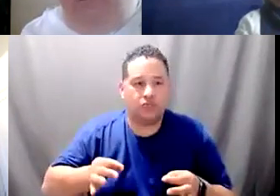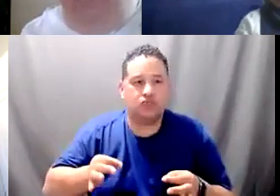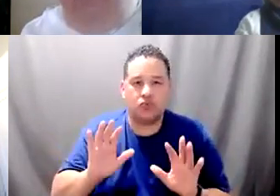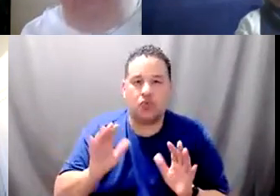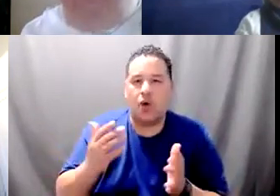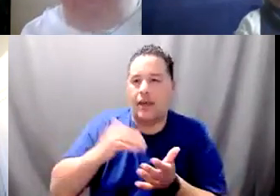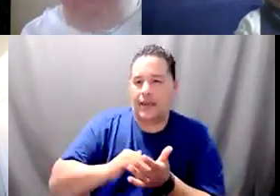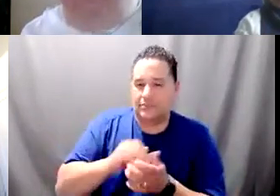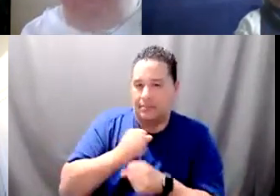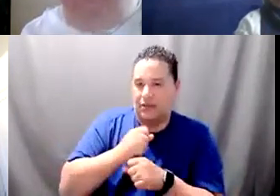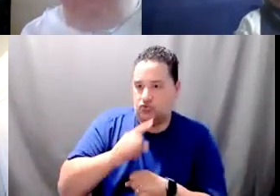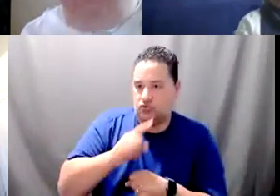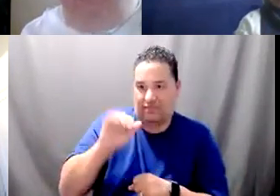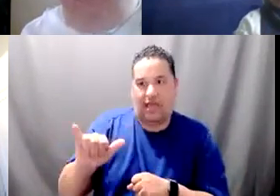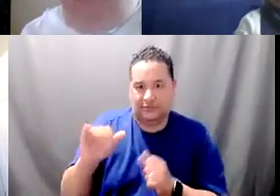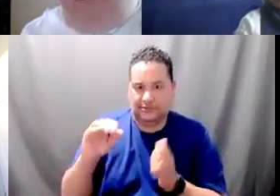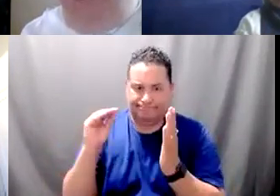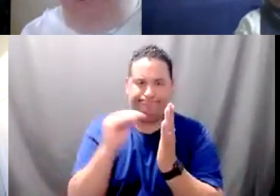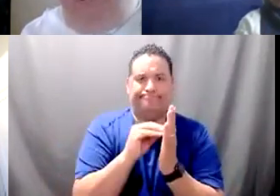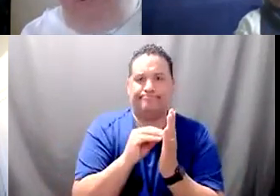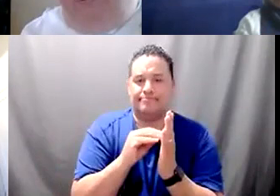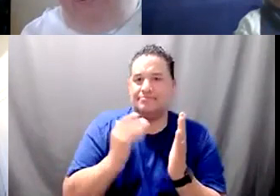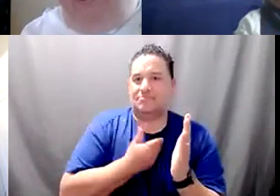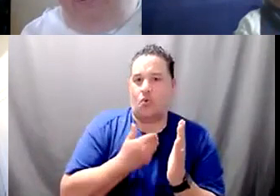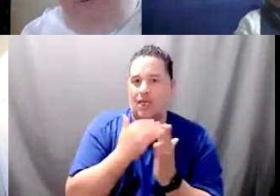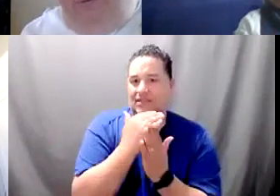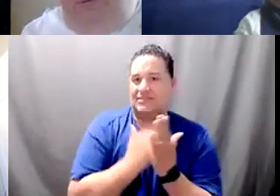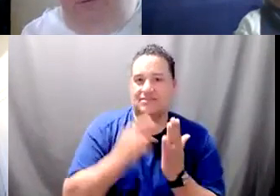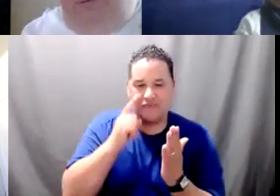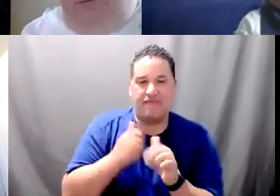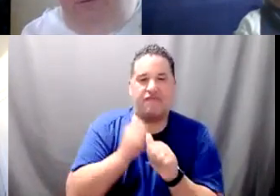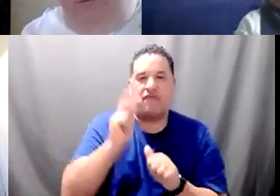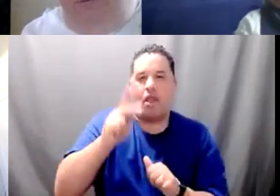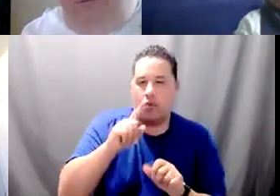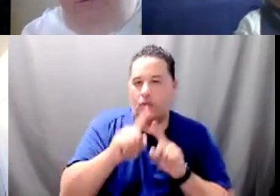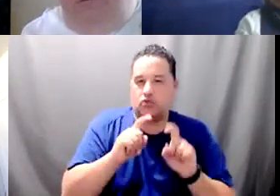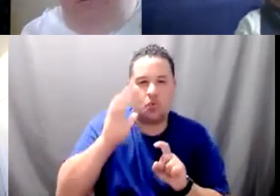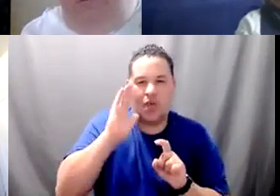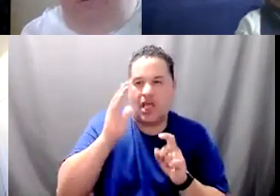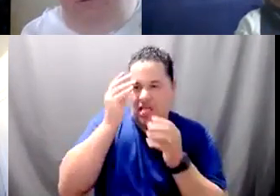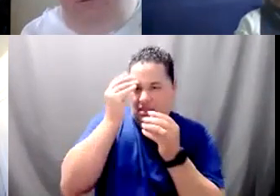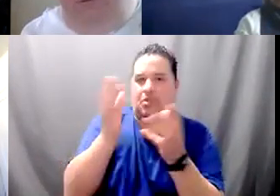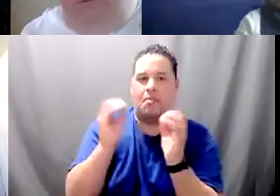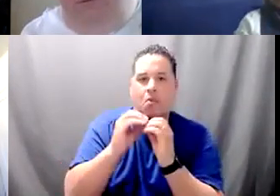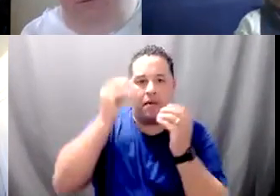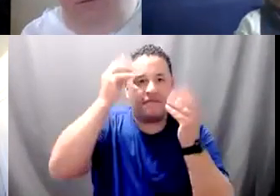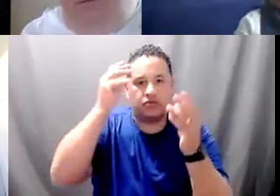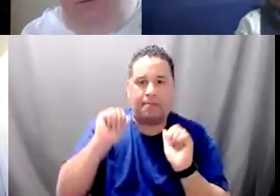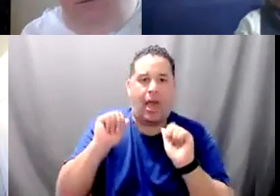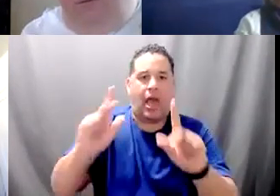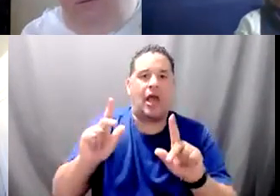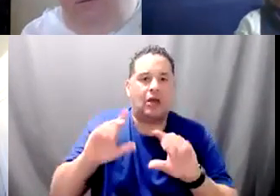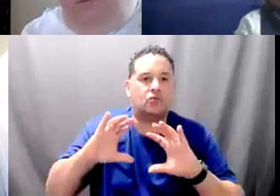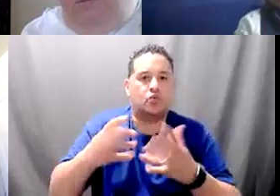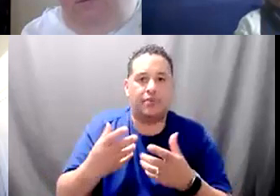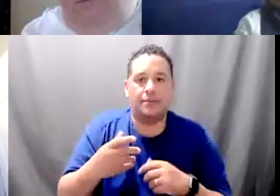let's make sure that's on our list for follow-up questions, and we'll get more information back to the group. Great. We